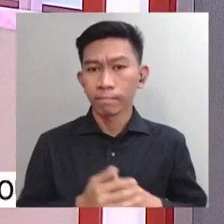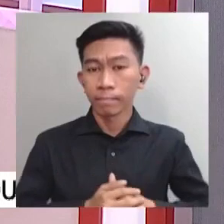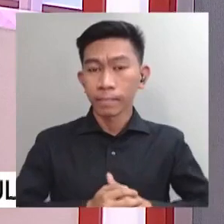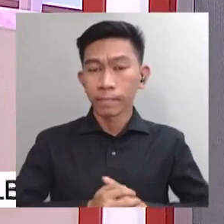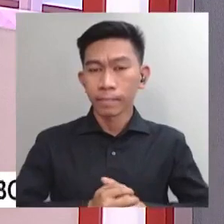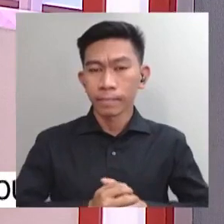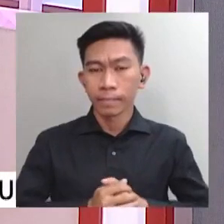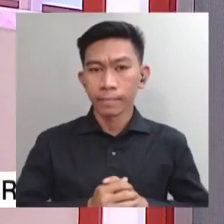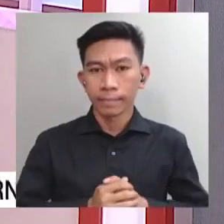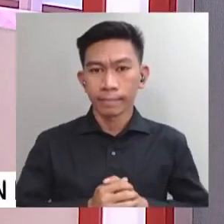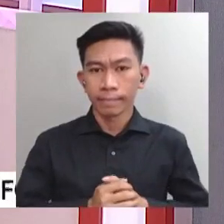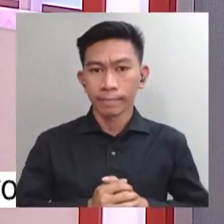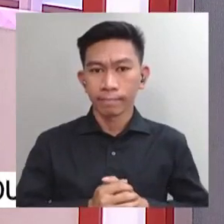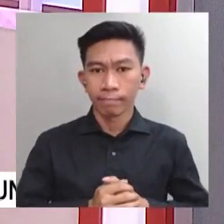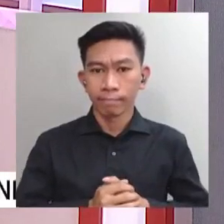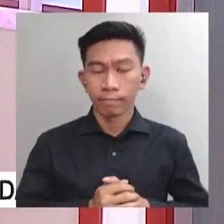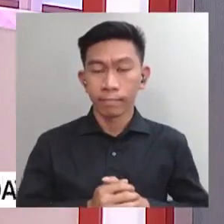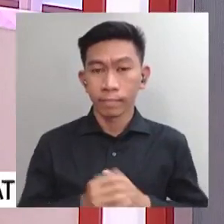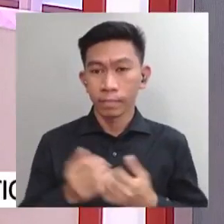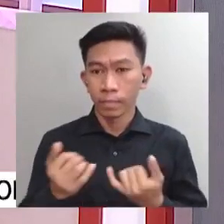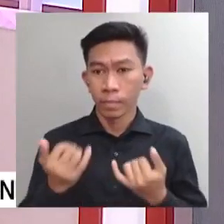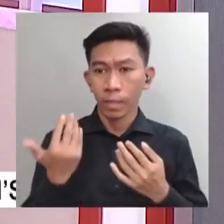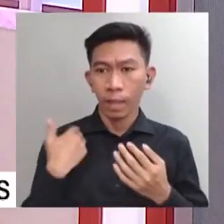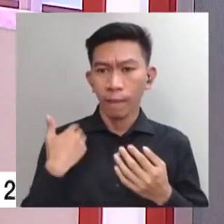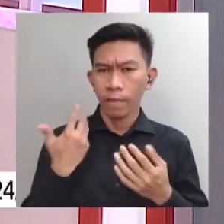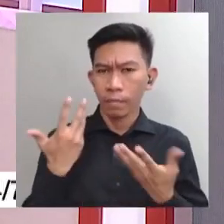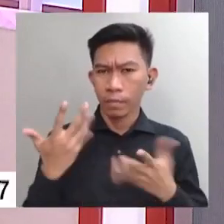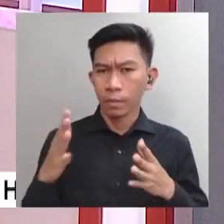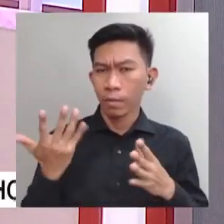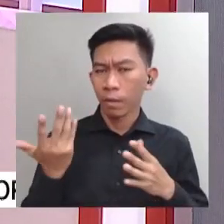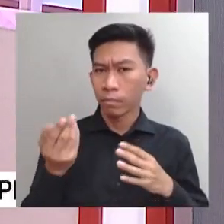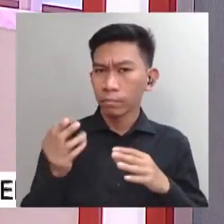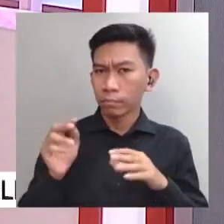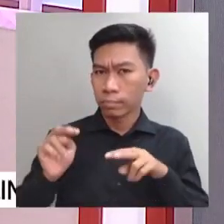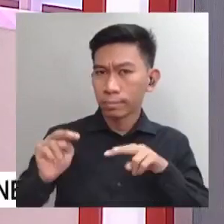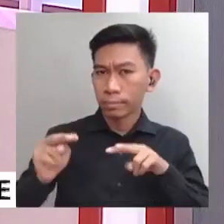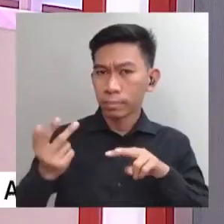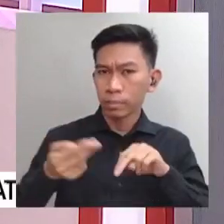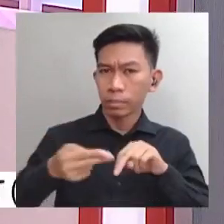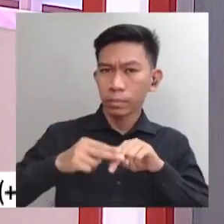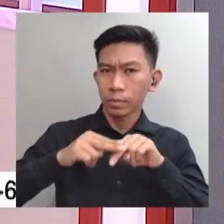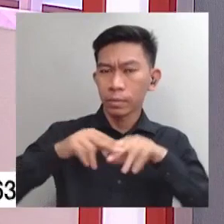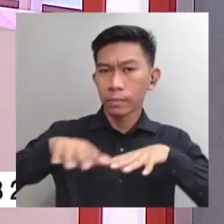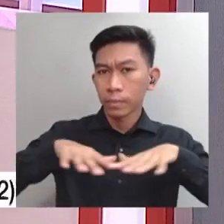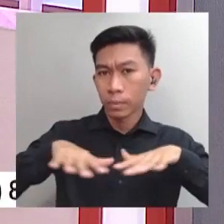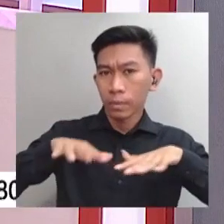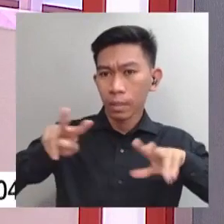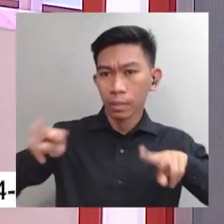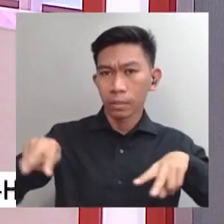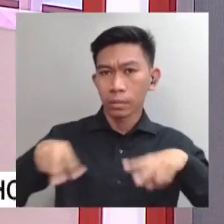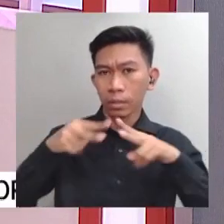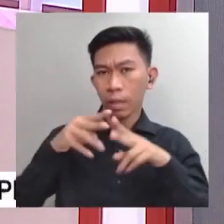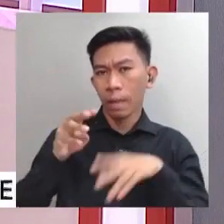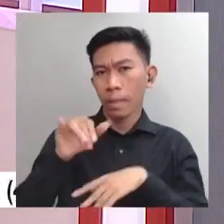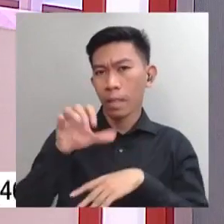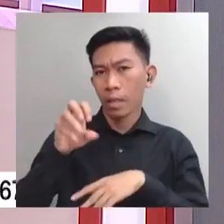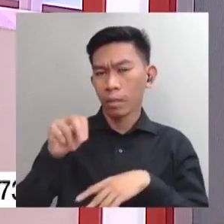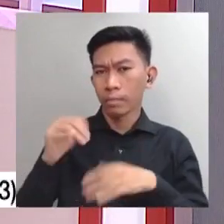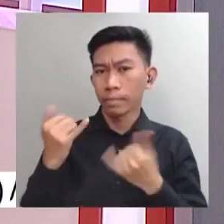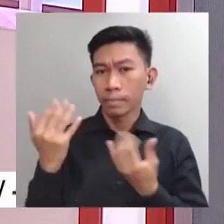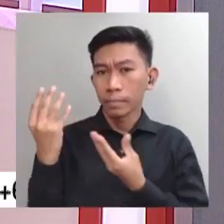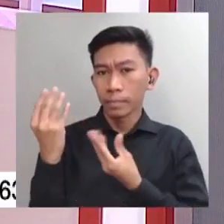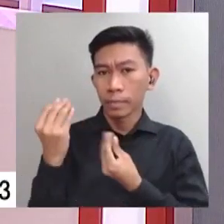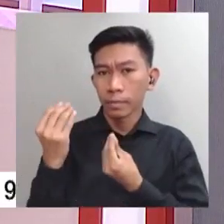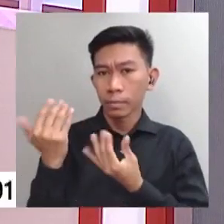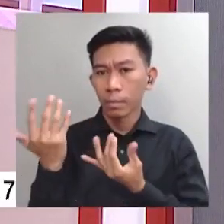volcanologists have recorded a significant increase in volcanic quakes coming from Mayon. Let's get an update now on the situation there from